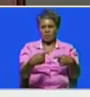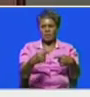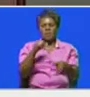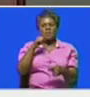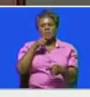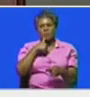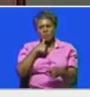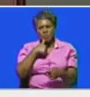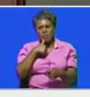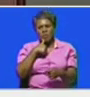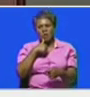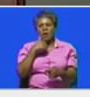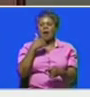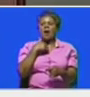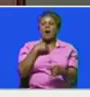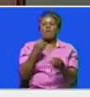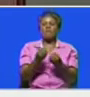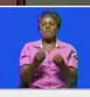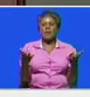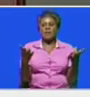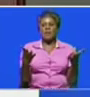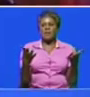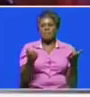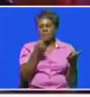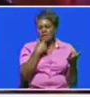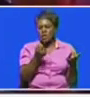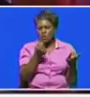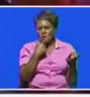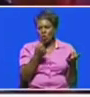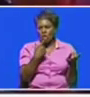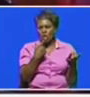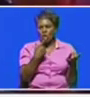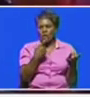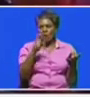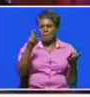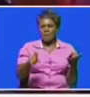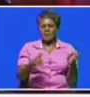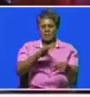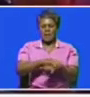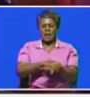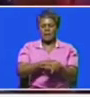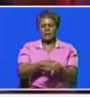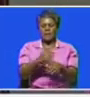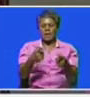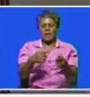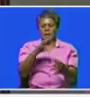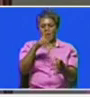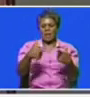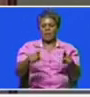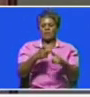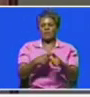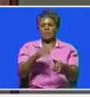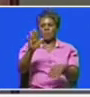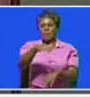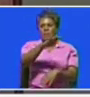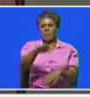ones. They have not done medical. Some of them are still doing medical. You need to get an advance from parliament. There's so much